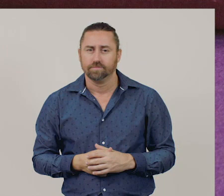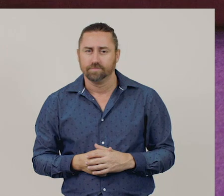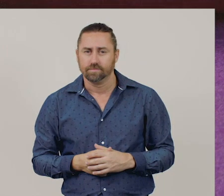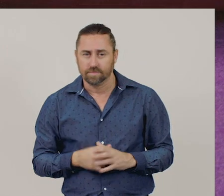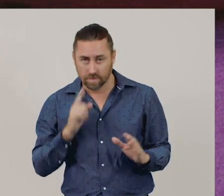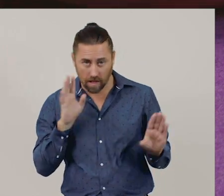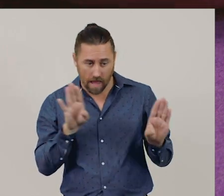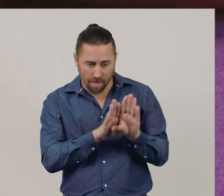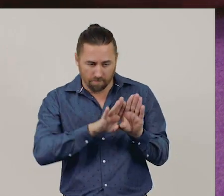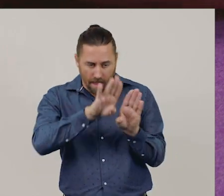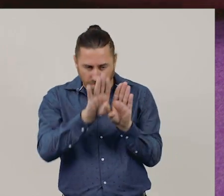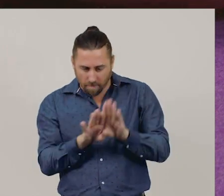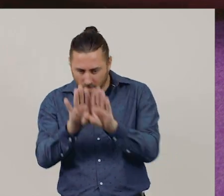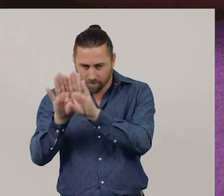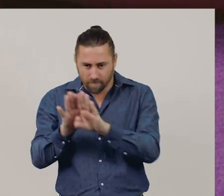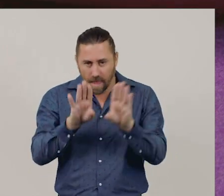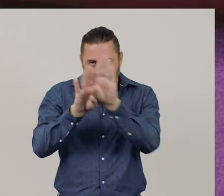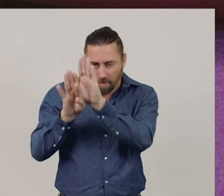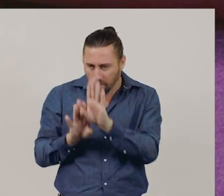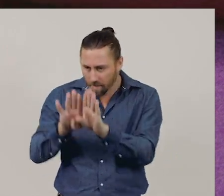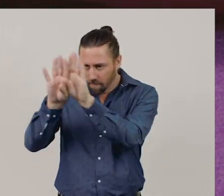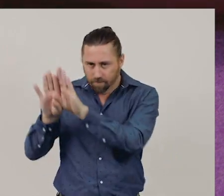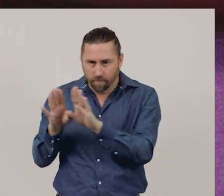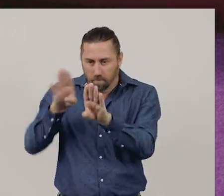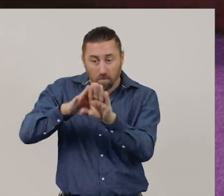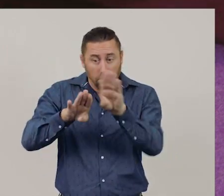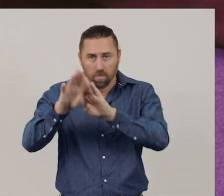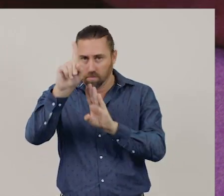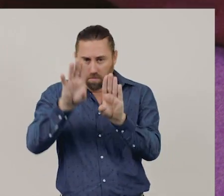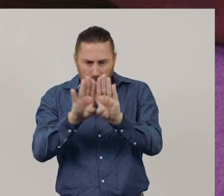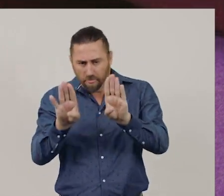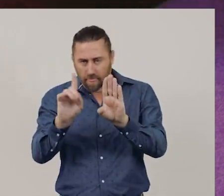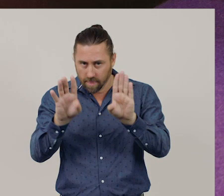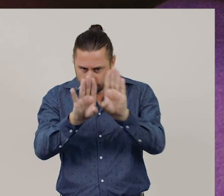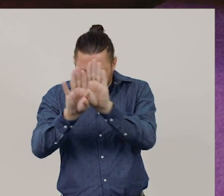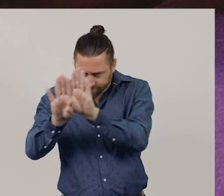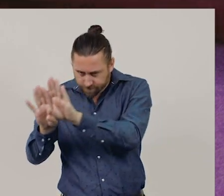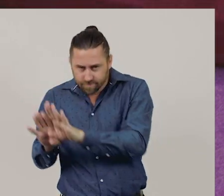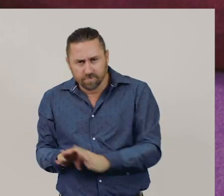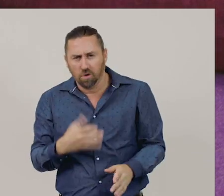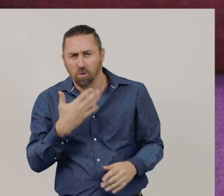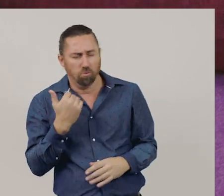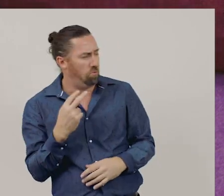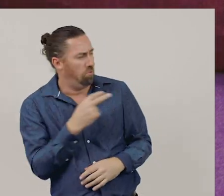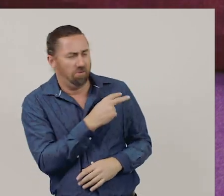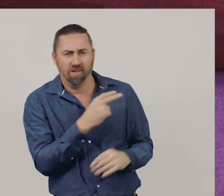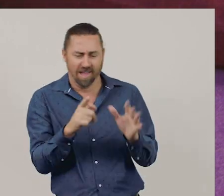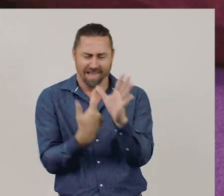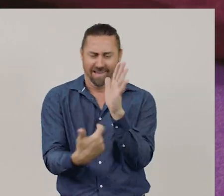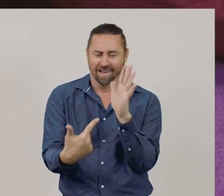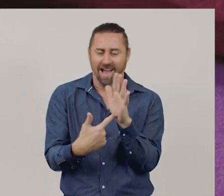them very closely with no gaps and nothing overlapping. This makes them not only beautiful